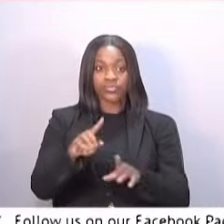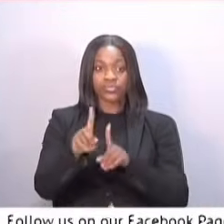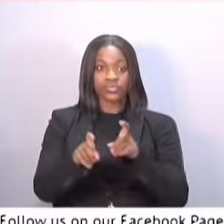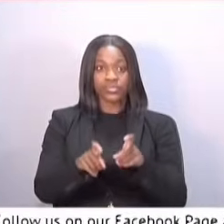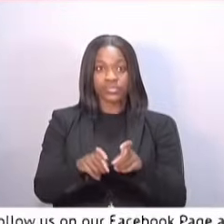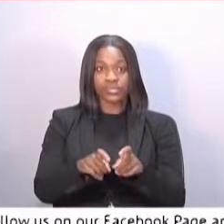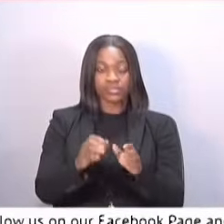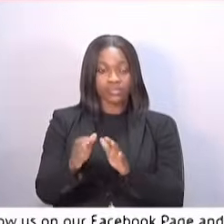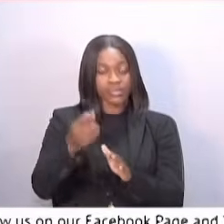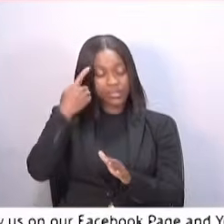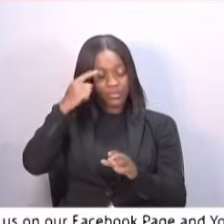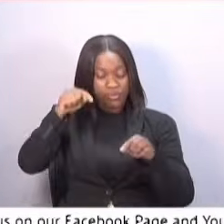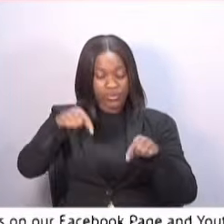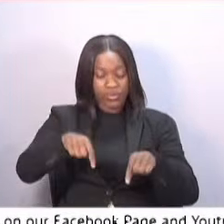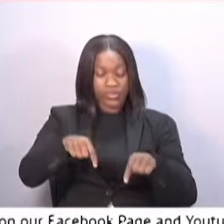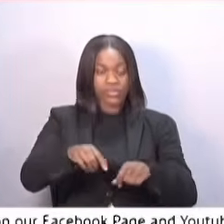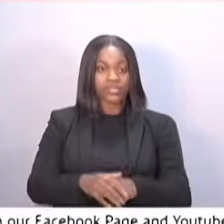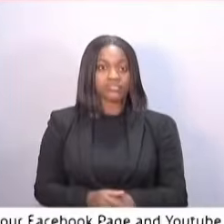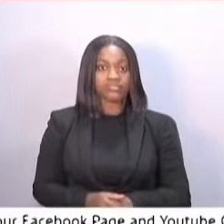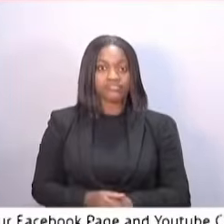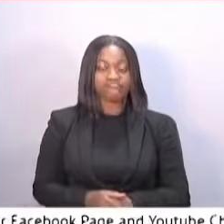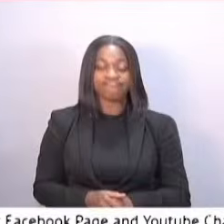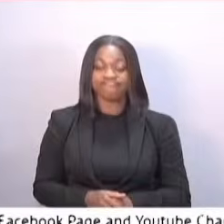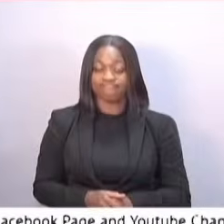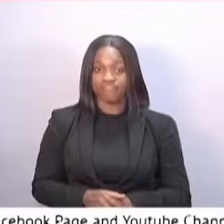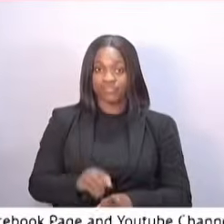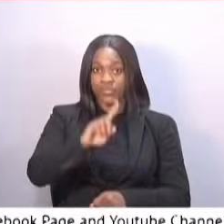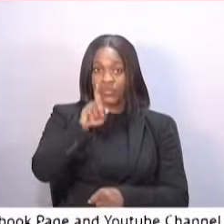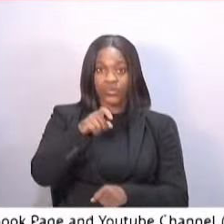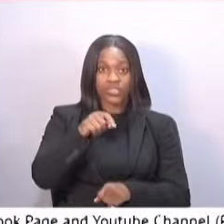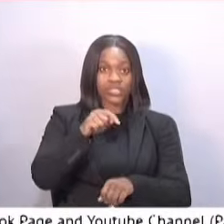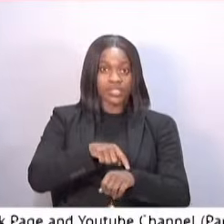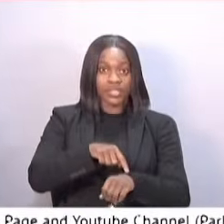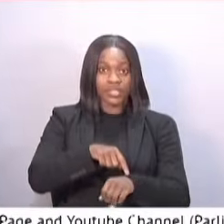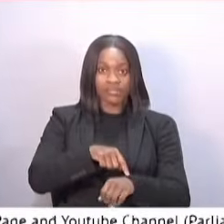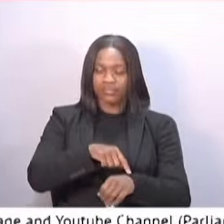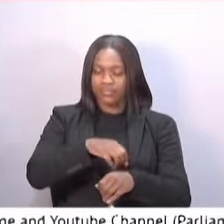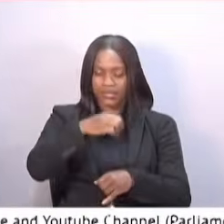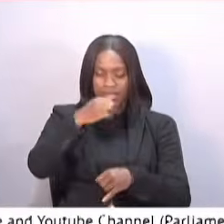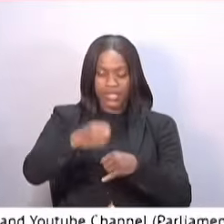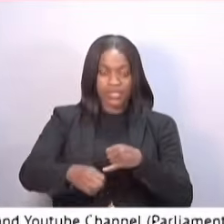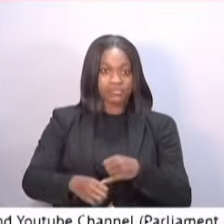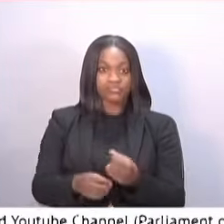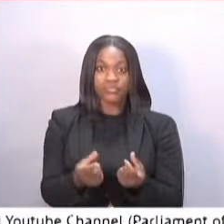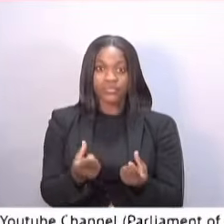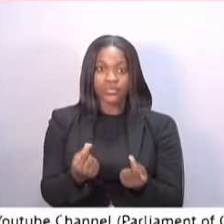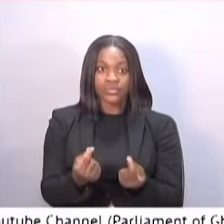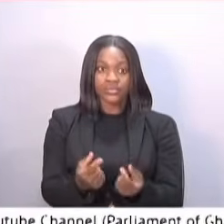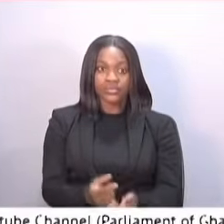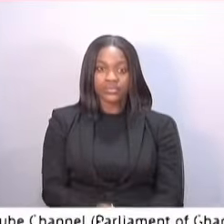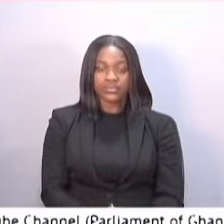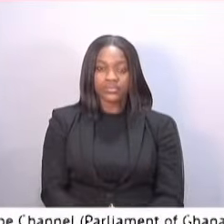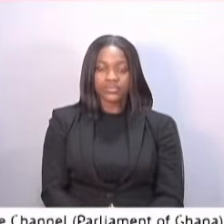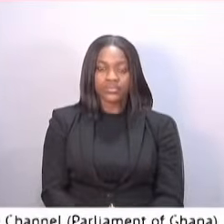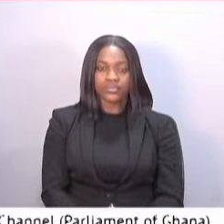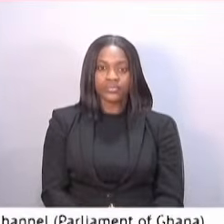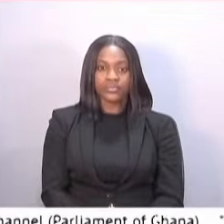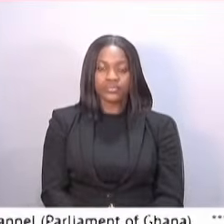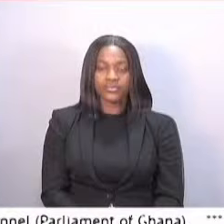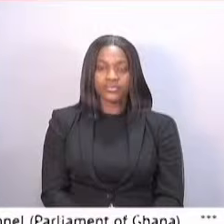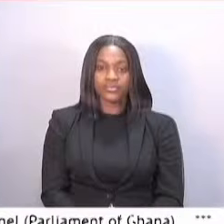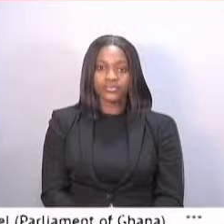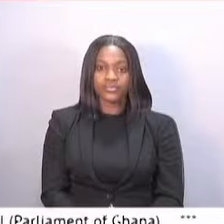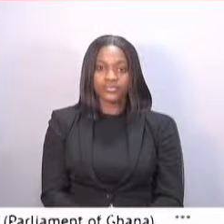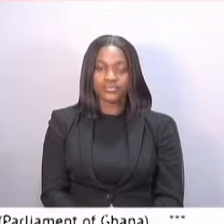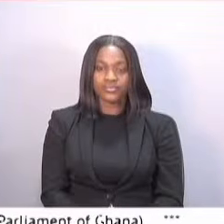questions listed for today. Therefore, question time is ended. Any indication? Majority Chief Whip.